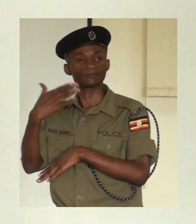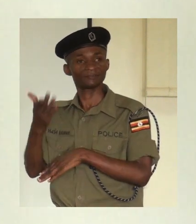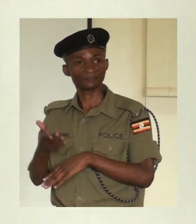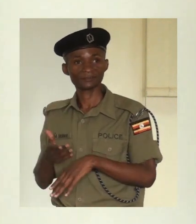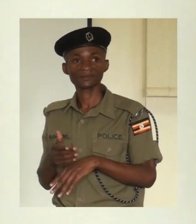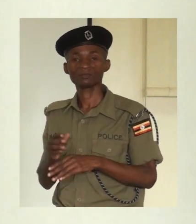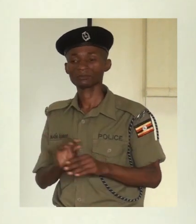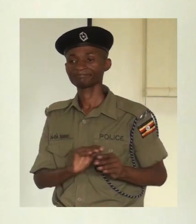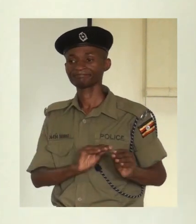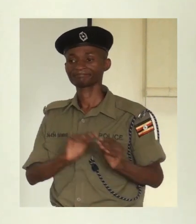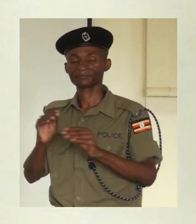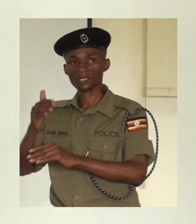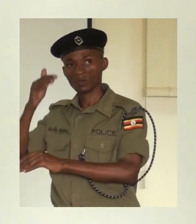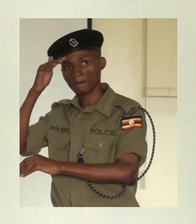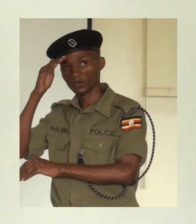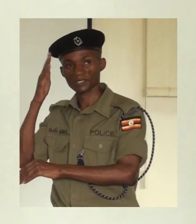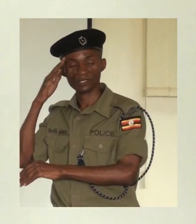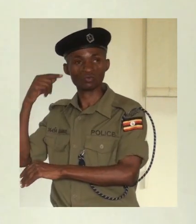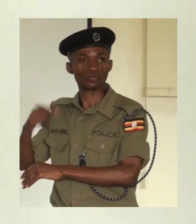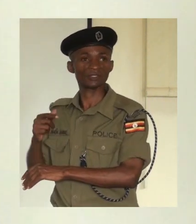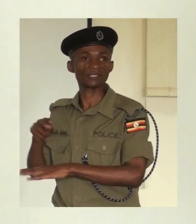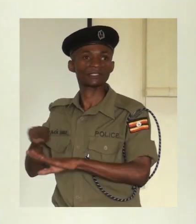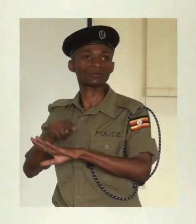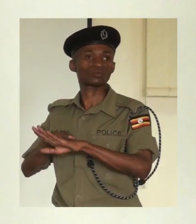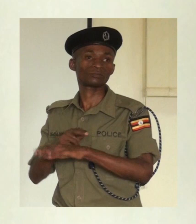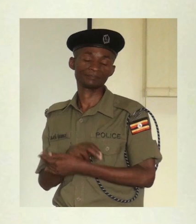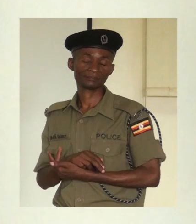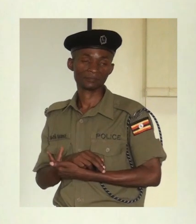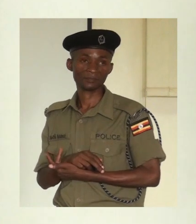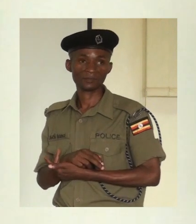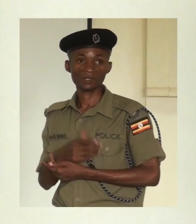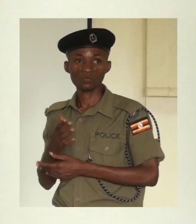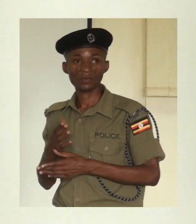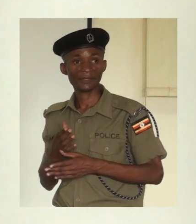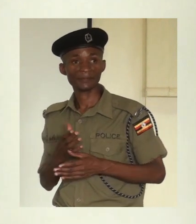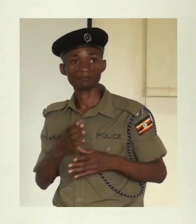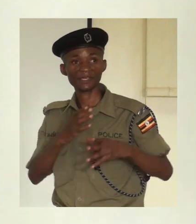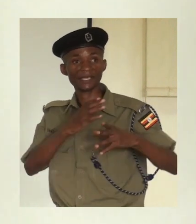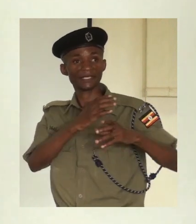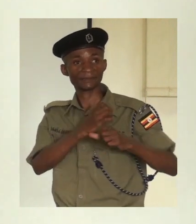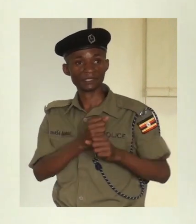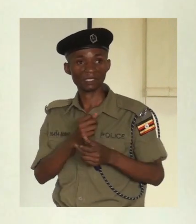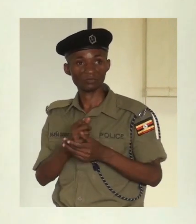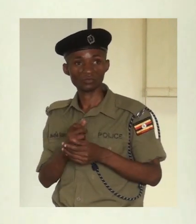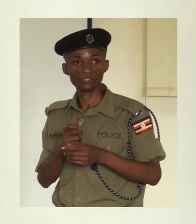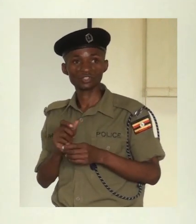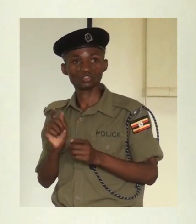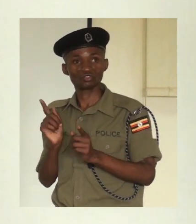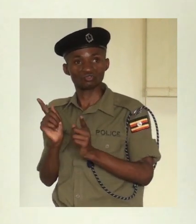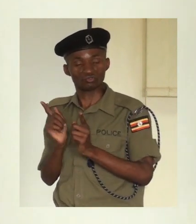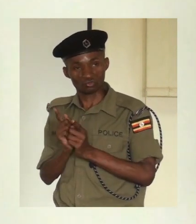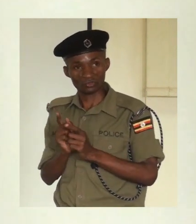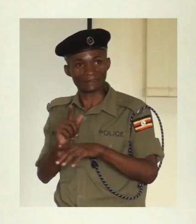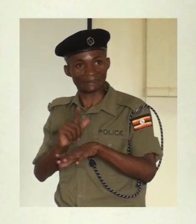they will be transferred to police headquarters Naguru. We expect to come up with a shortlist in the shortest time possible of very